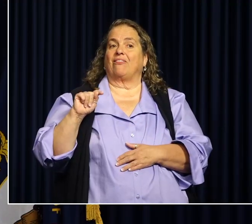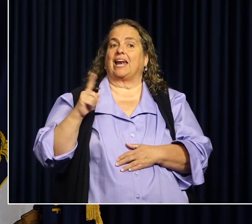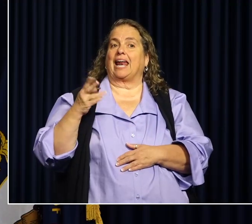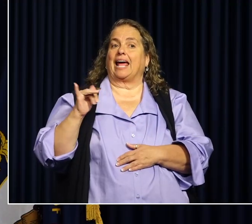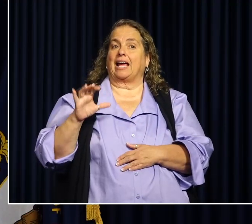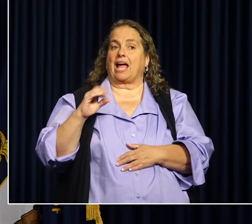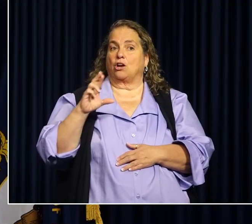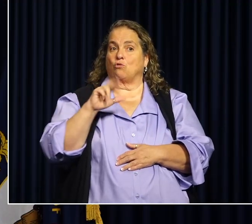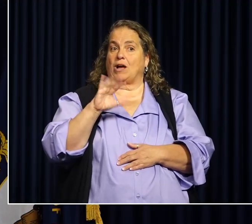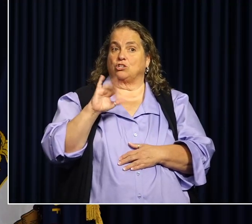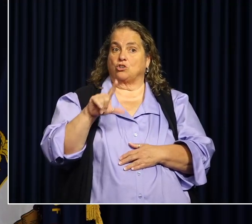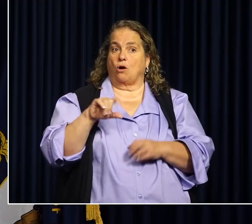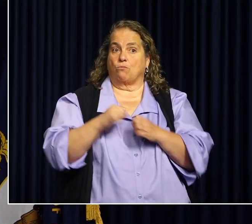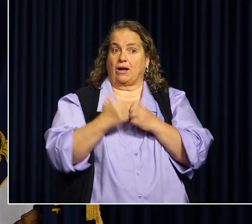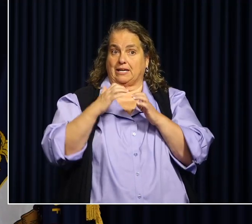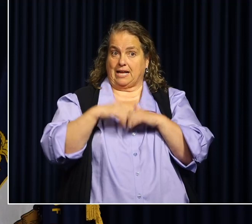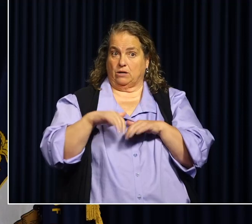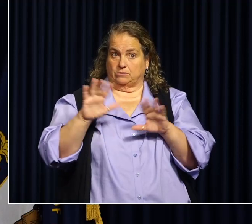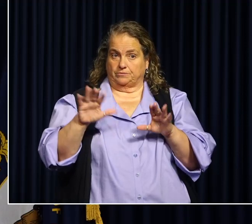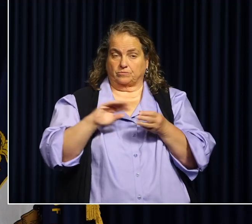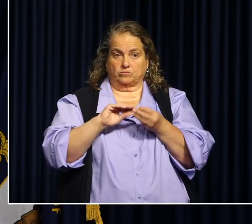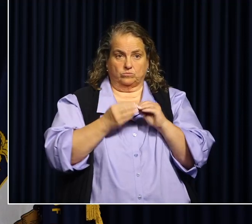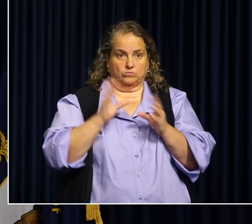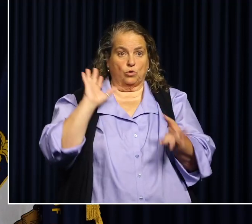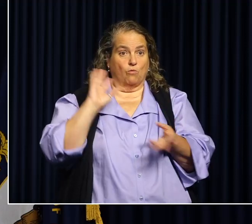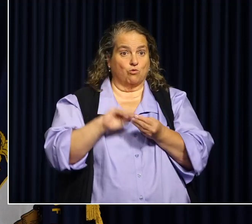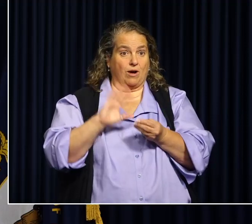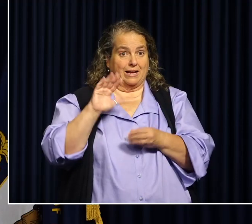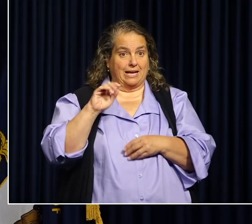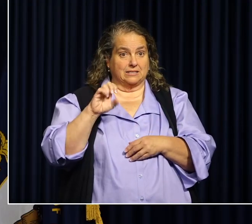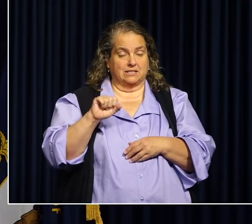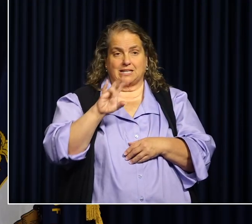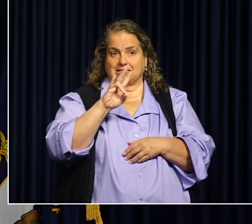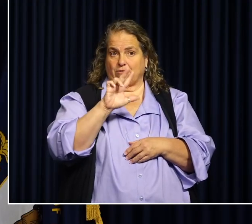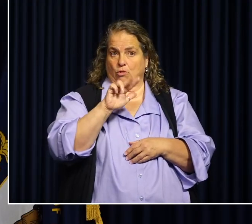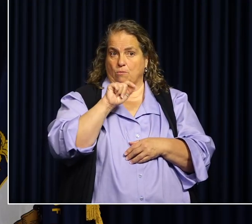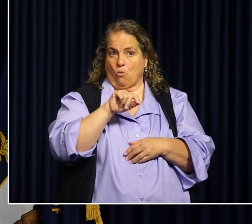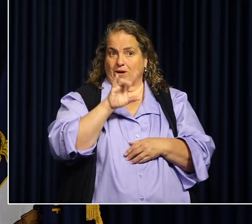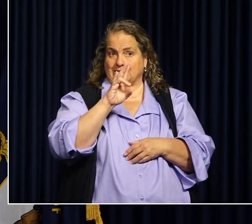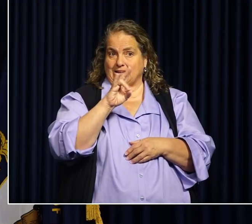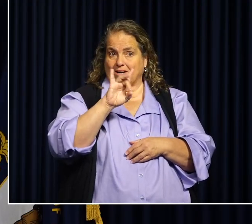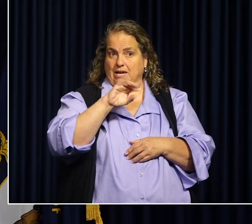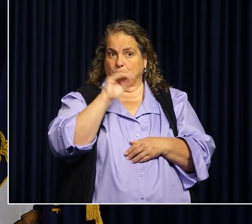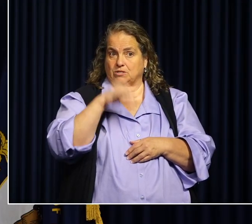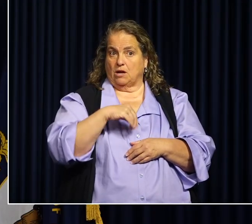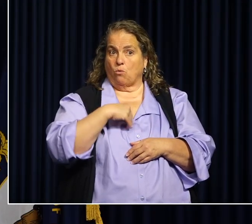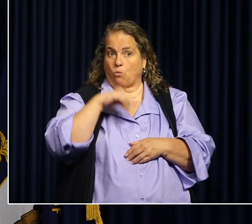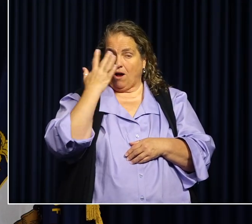breakdown of cases, overall cases, 73.78% white,